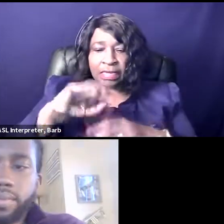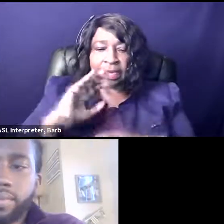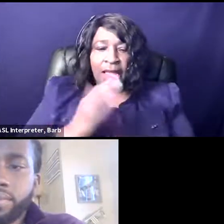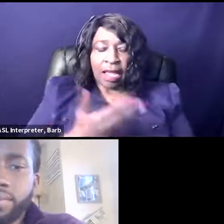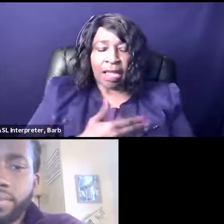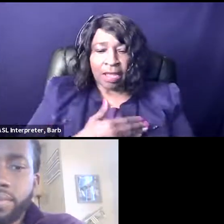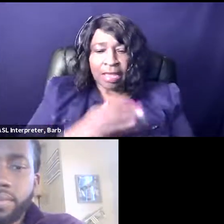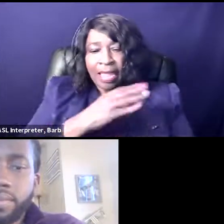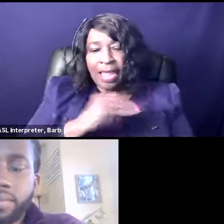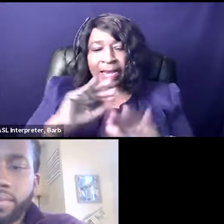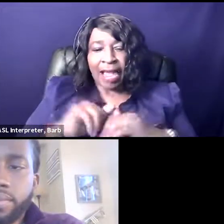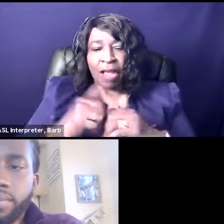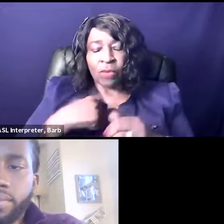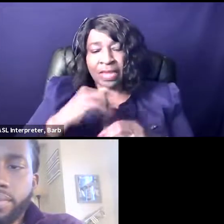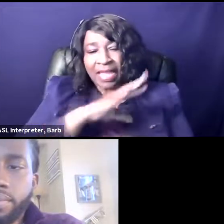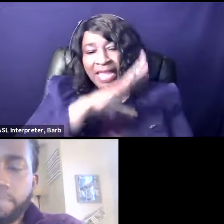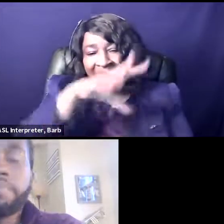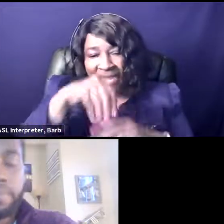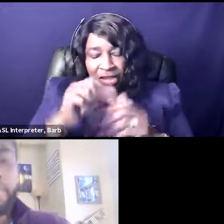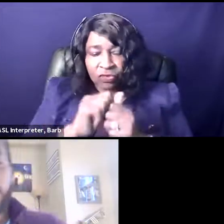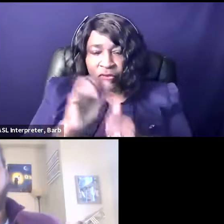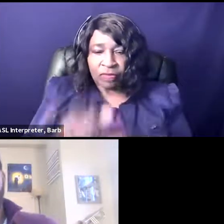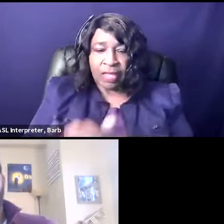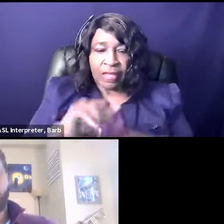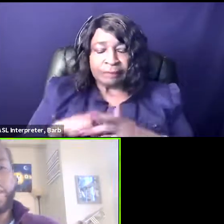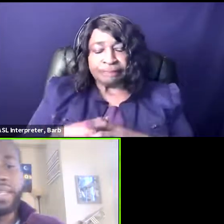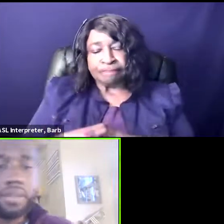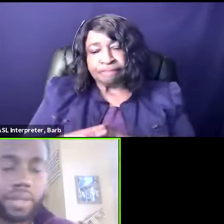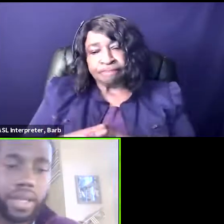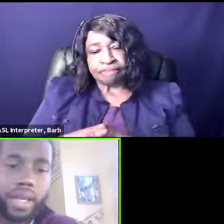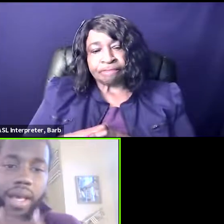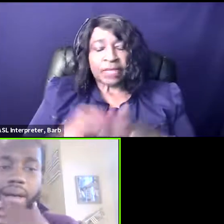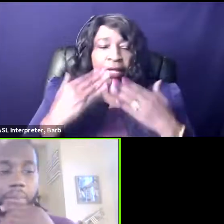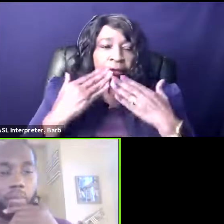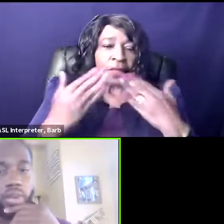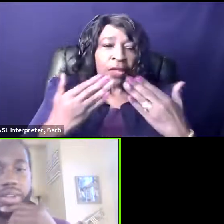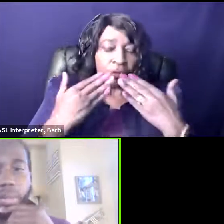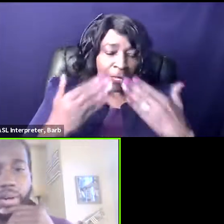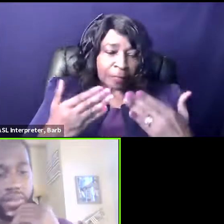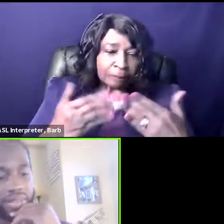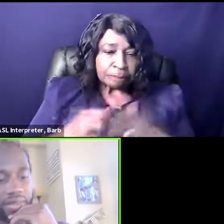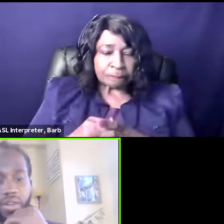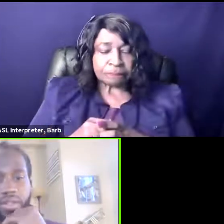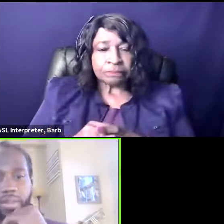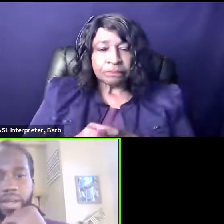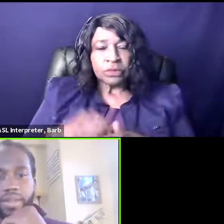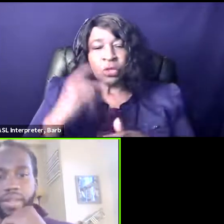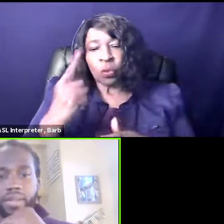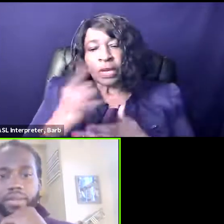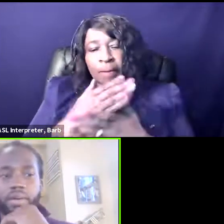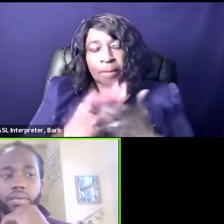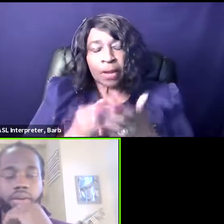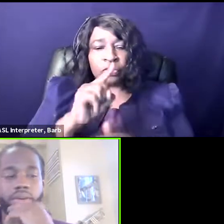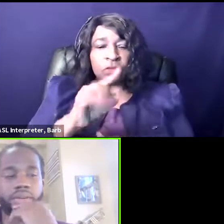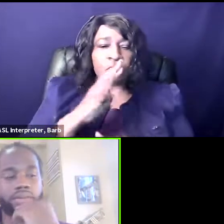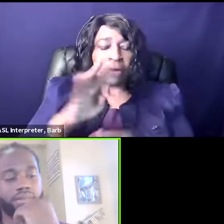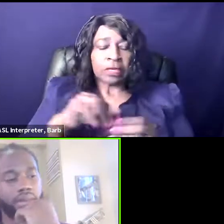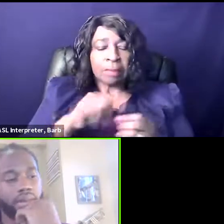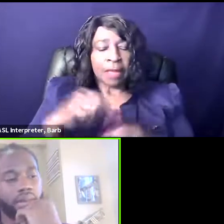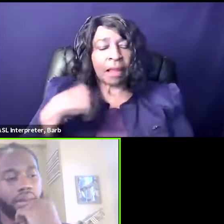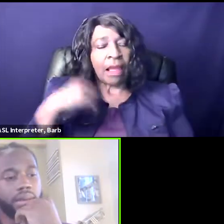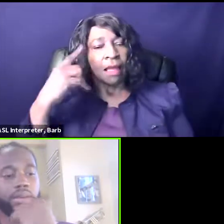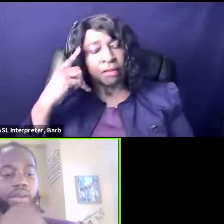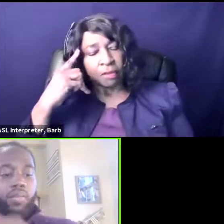how we engage with energy. Thank you. One of the parts, right, that you talked about that I thought